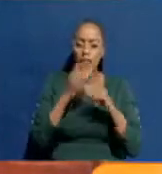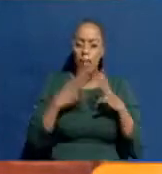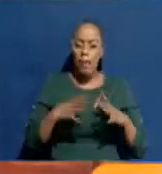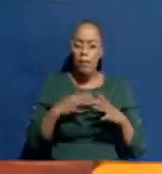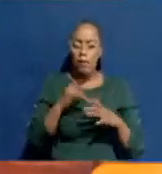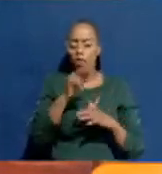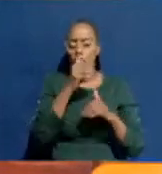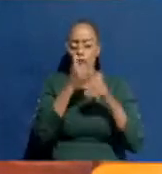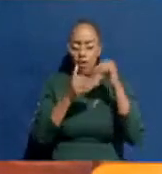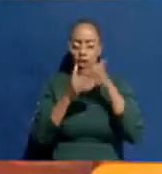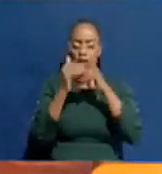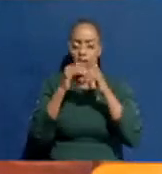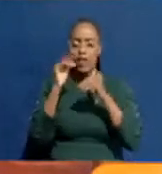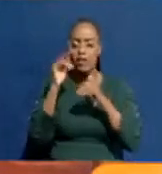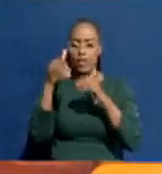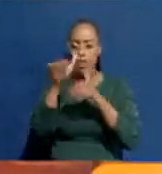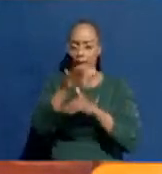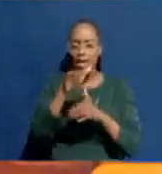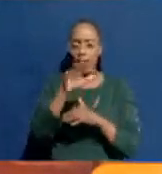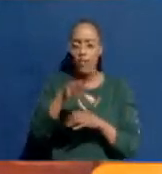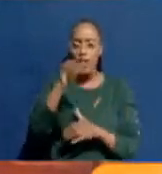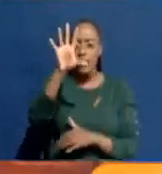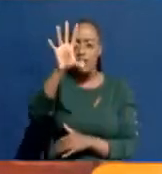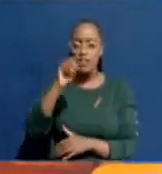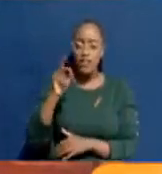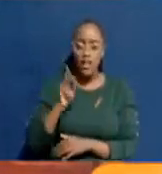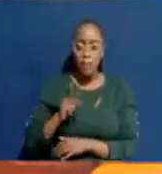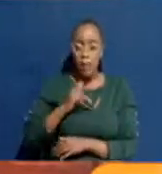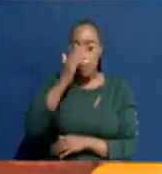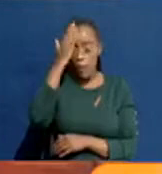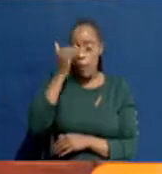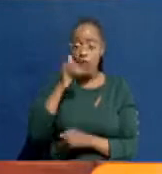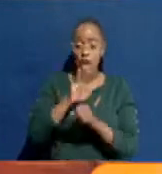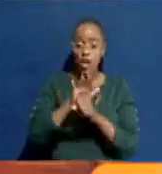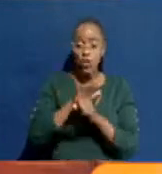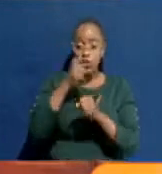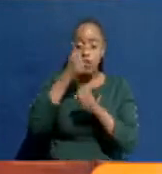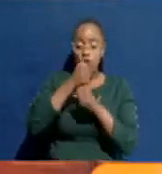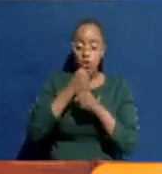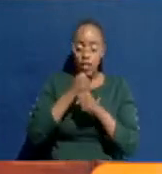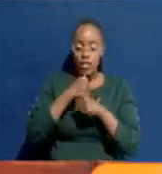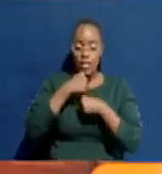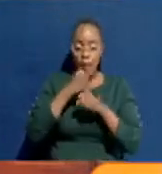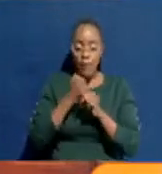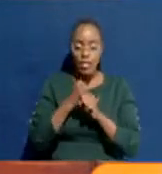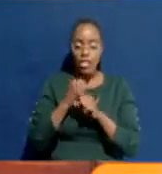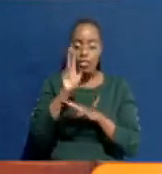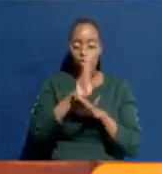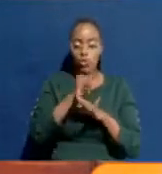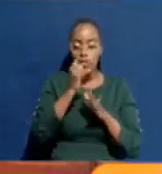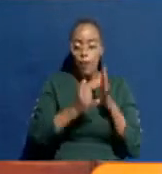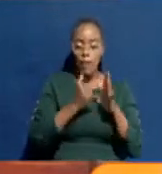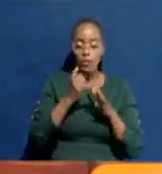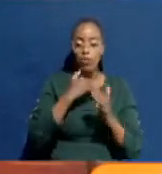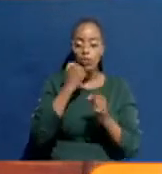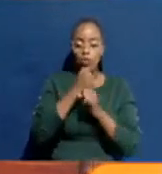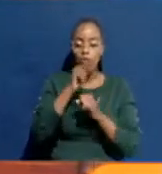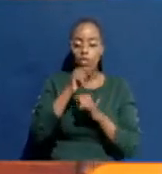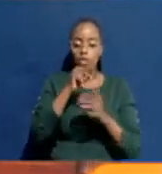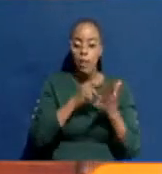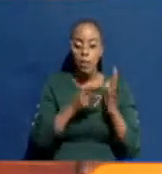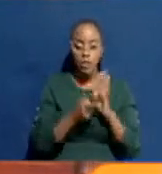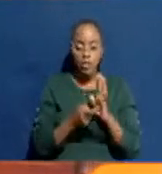been to construction sites and you find 50 people because a lot of the work is mechanized and you want to do these projects, you know, in a